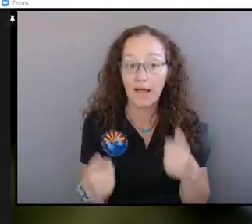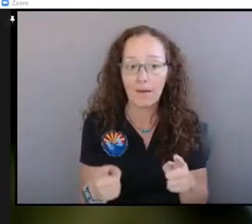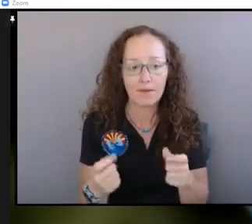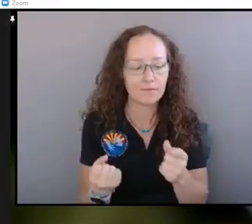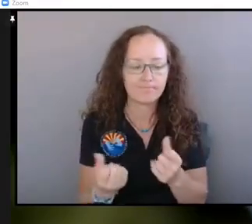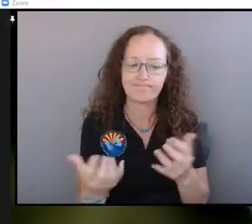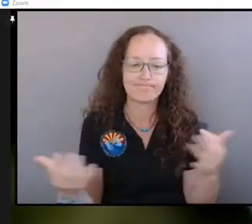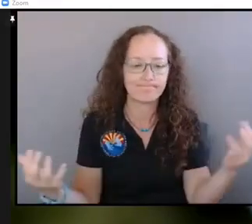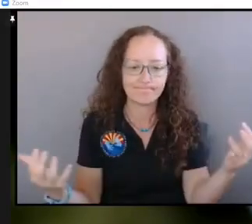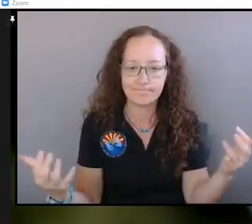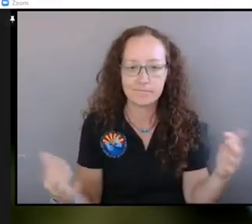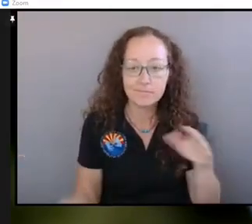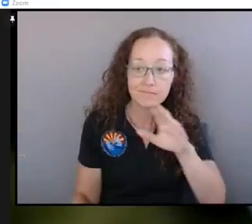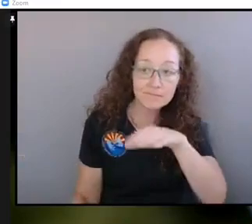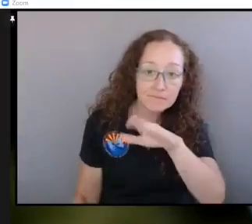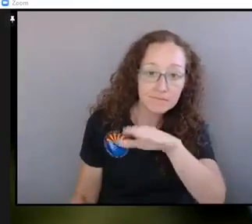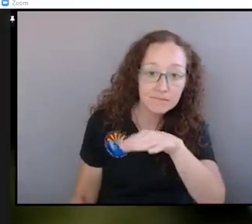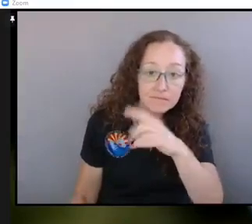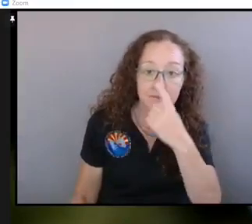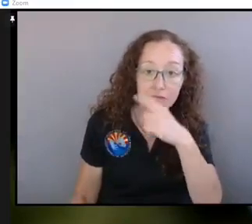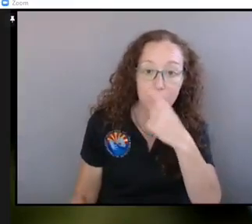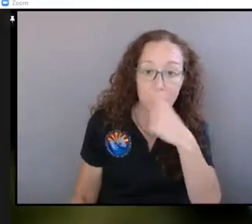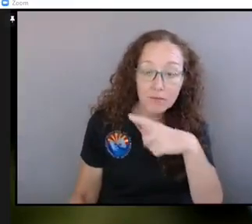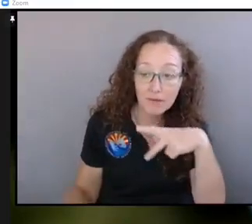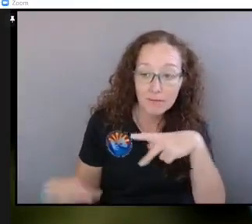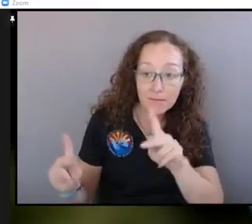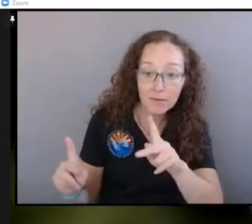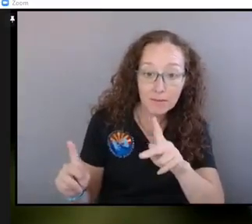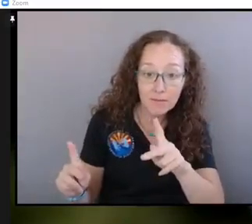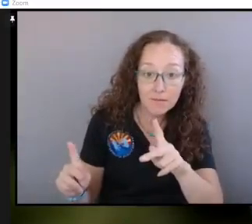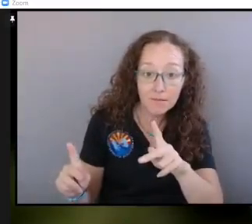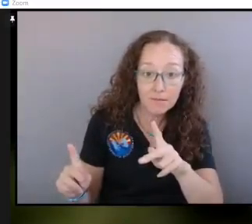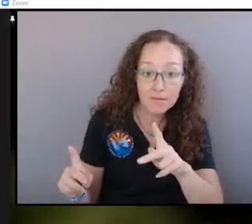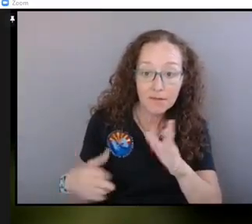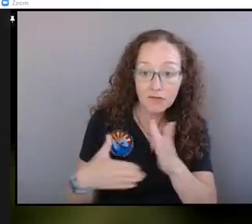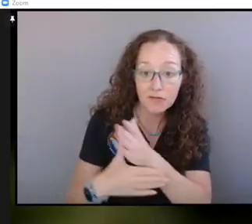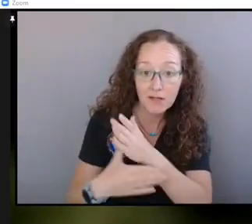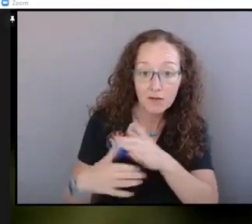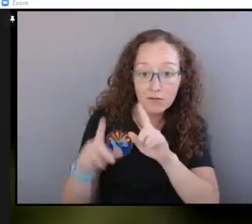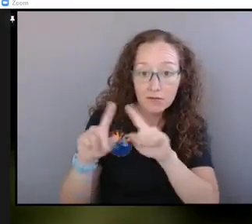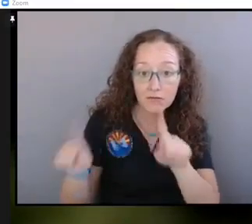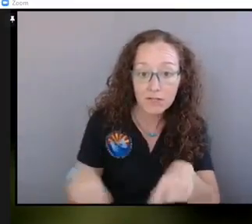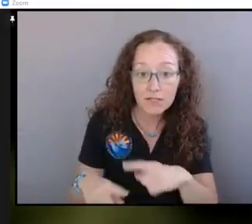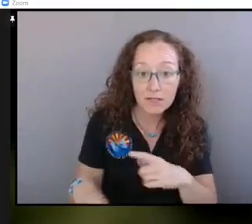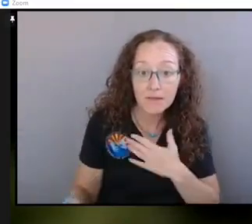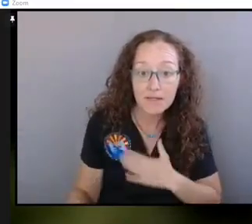Yeah, Dean, can you go ahead and enable my, so I can share my screen, please?